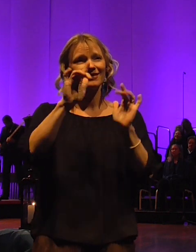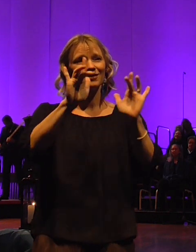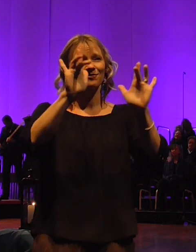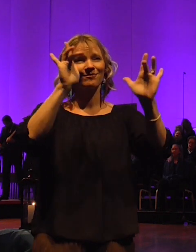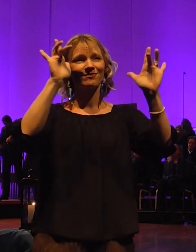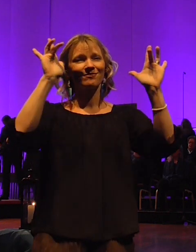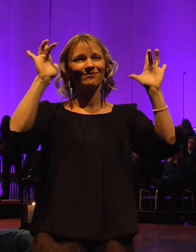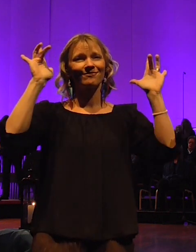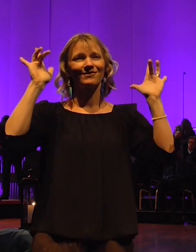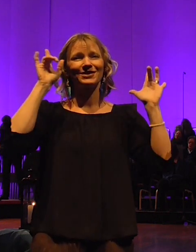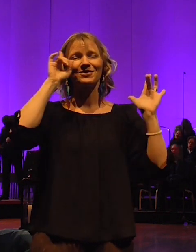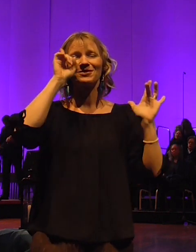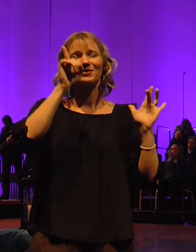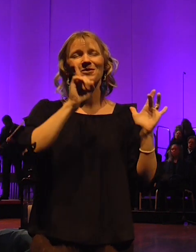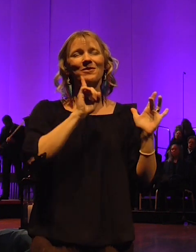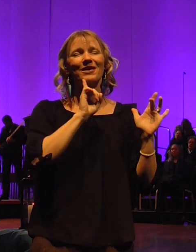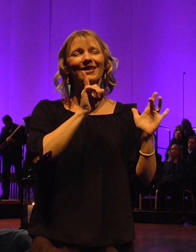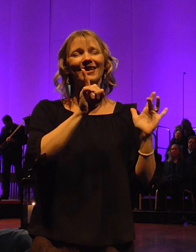face.